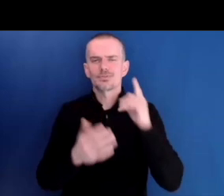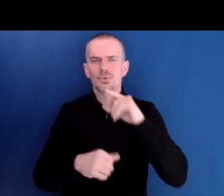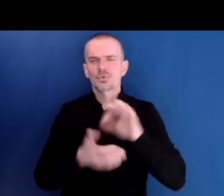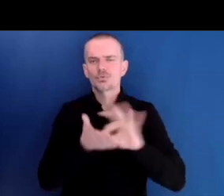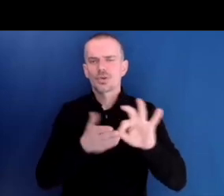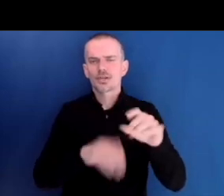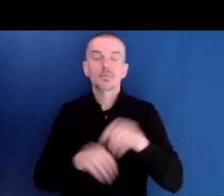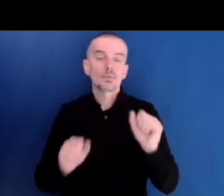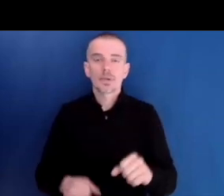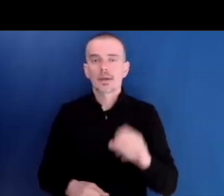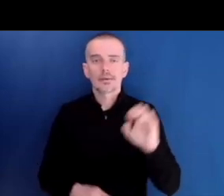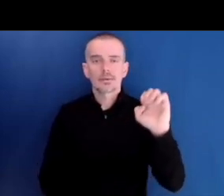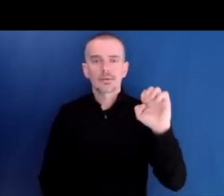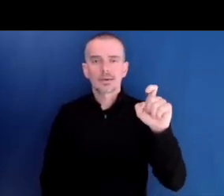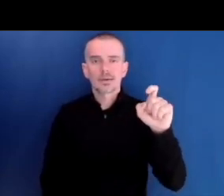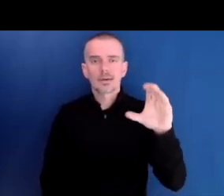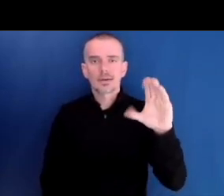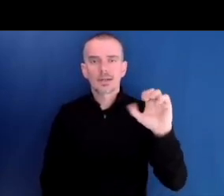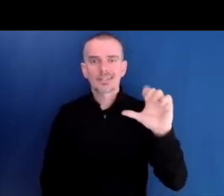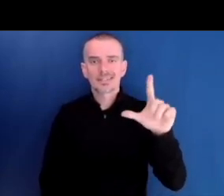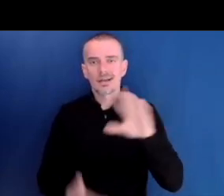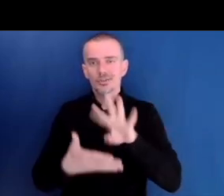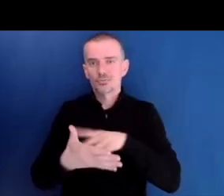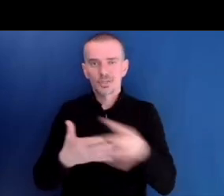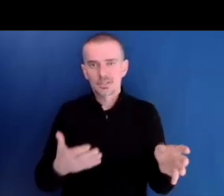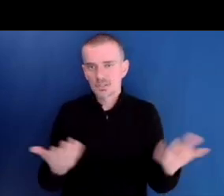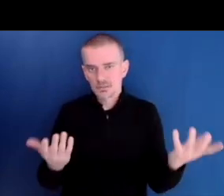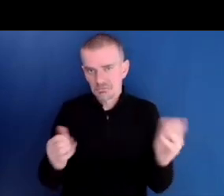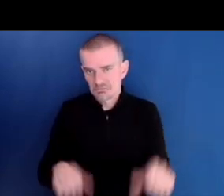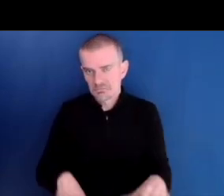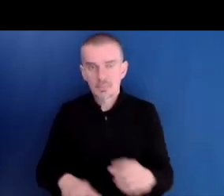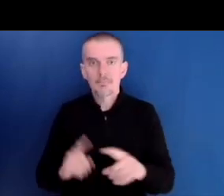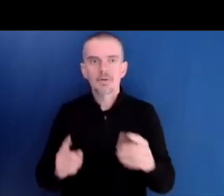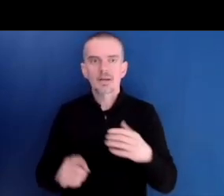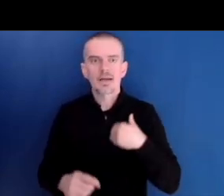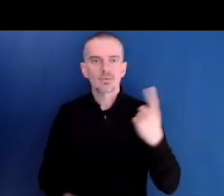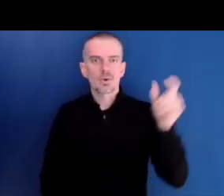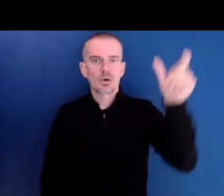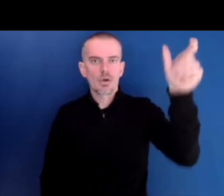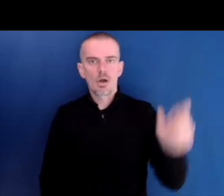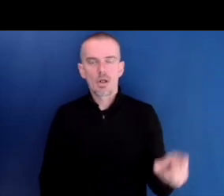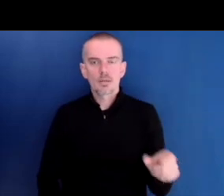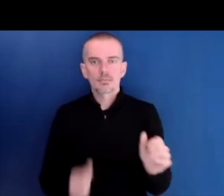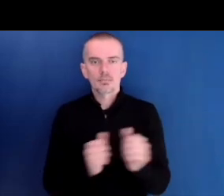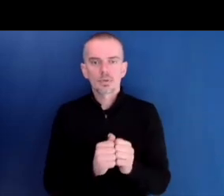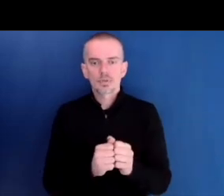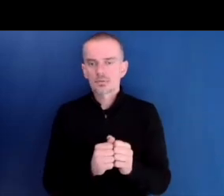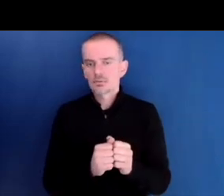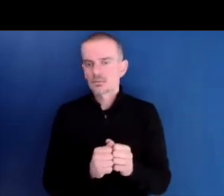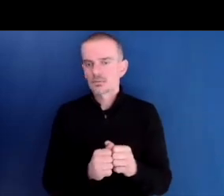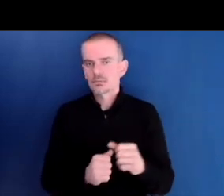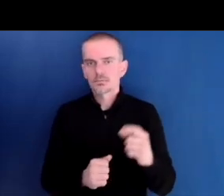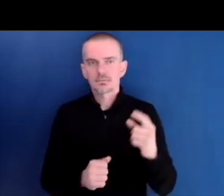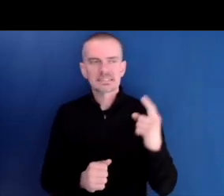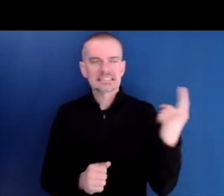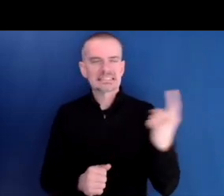Excel spreadsheet. But just having a column with some type of code